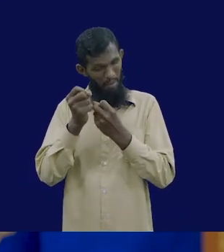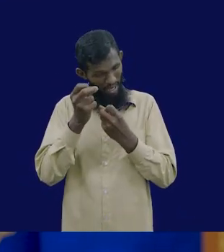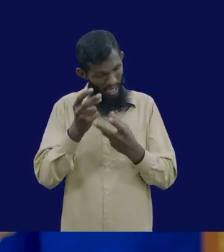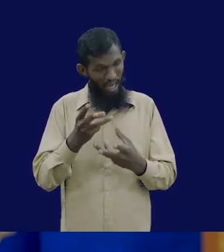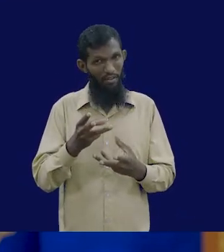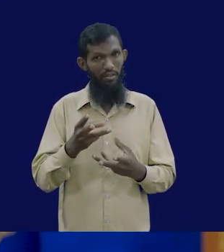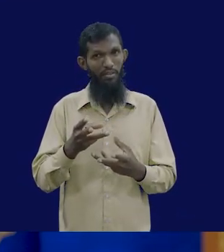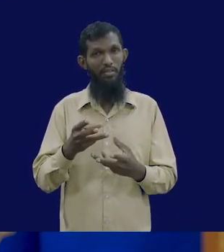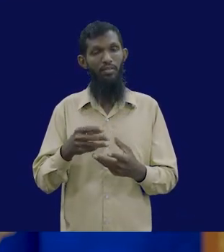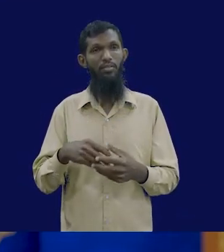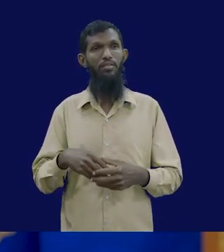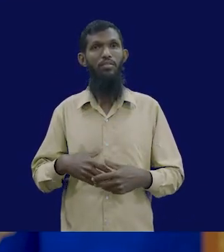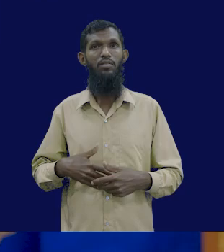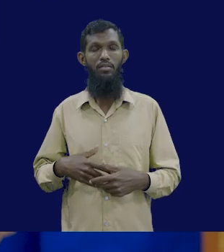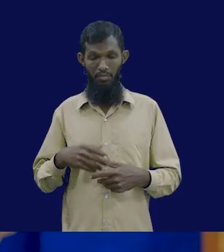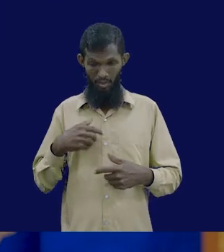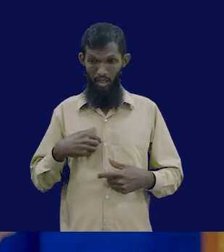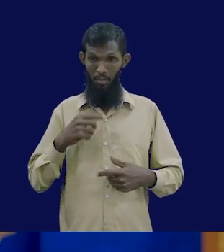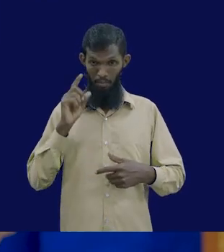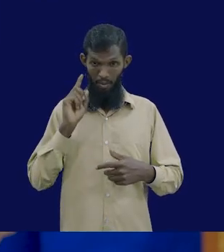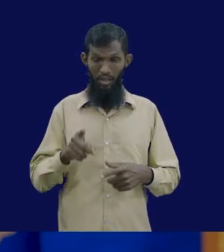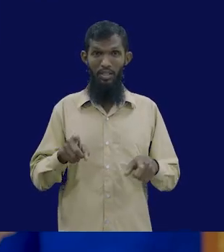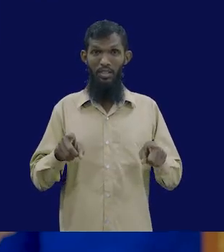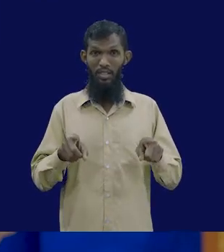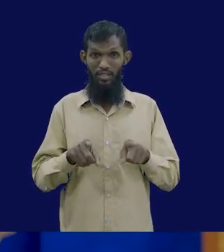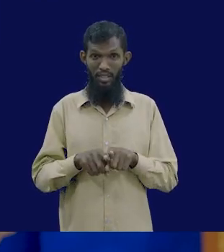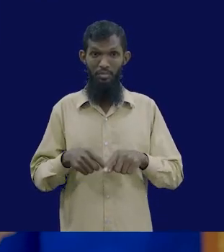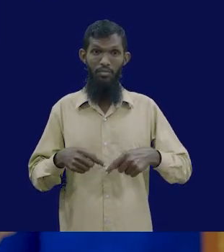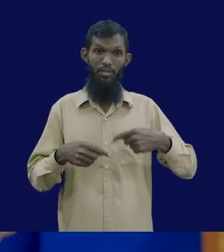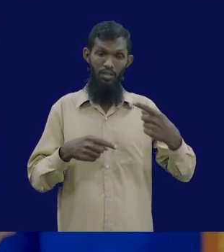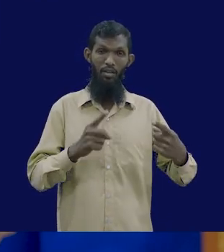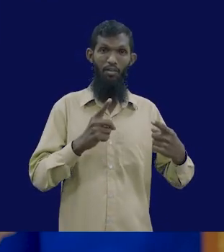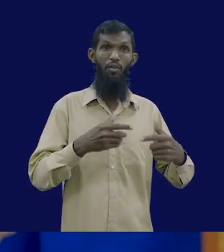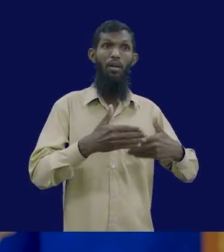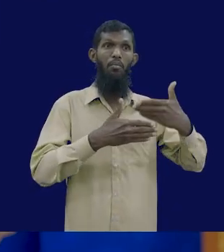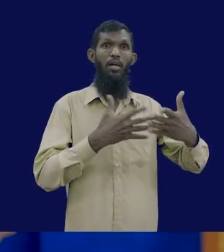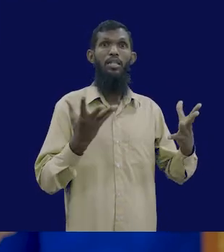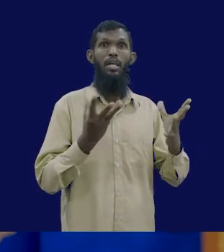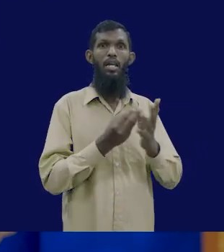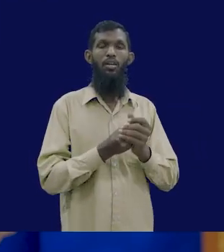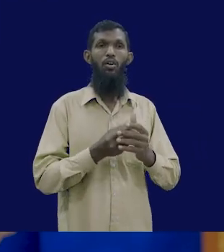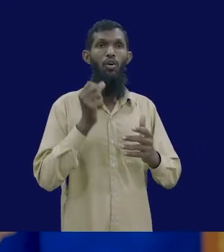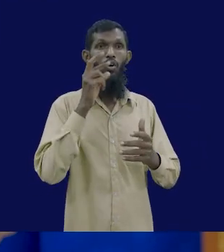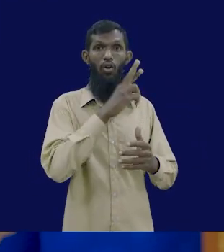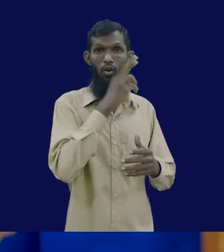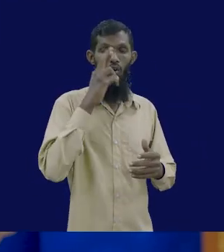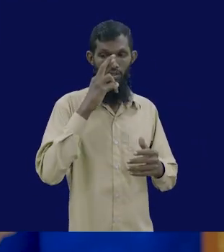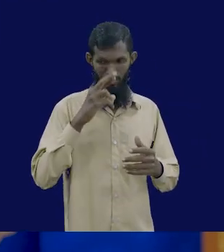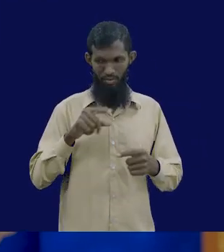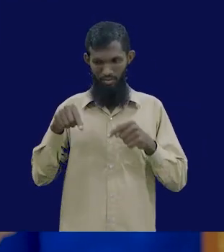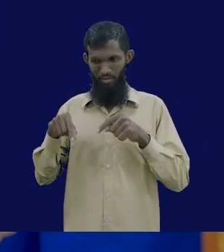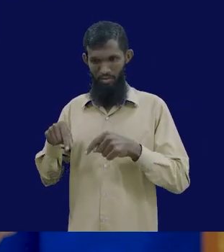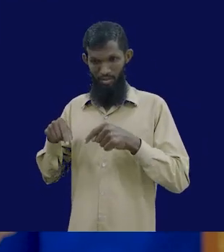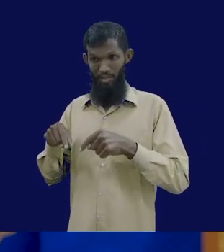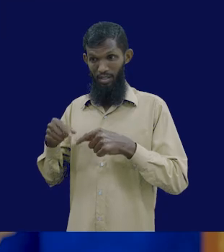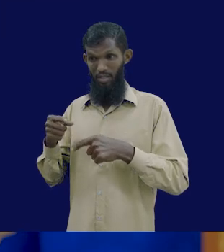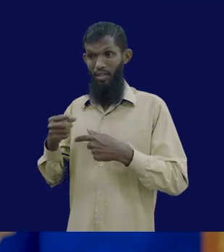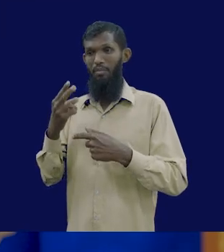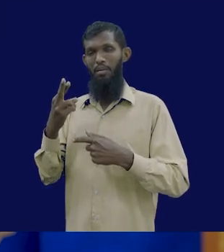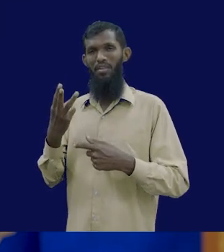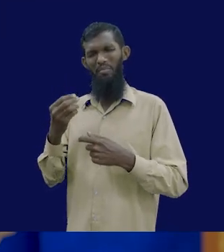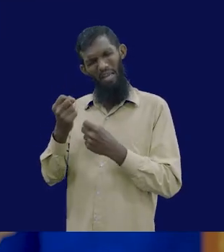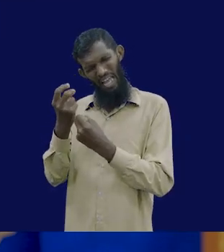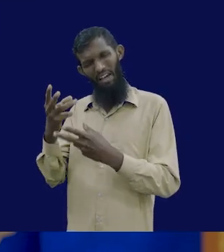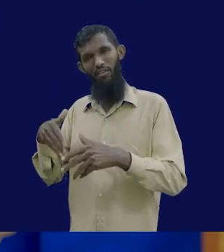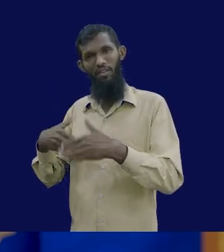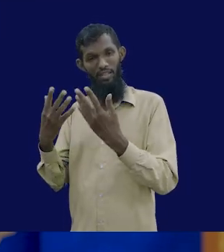he is not obliged to continue or to fast them in a single month, meaning he can fast, make up